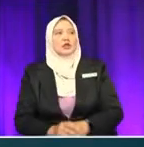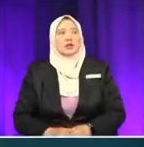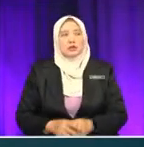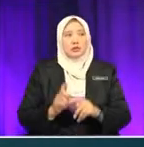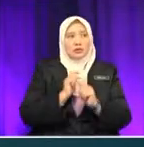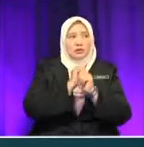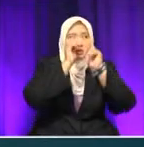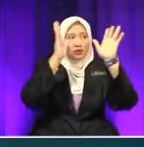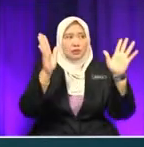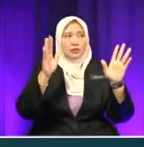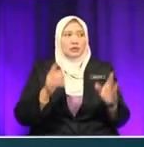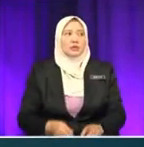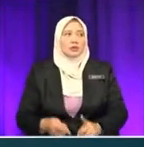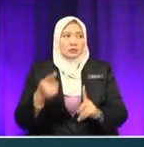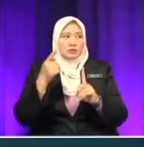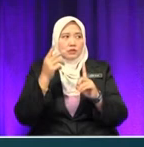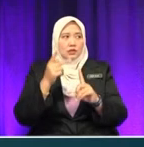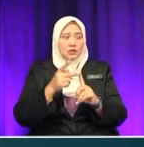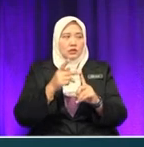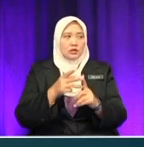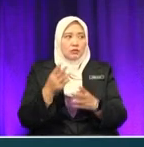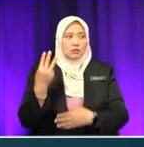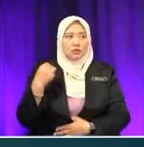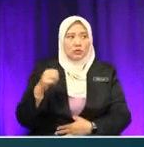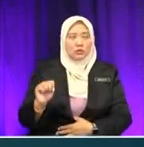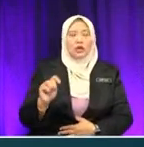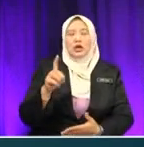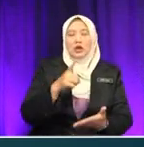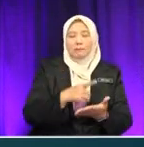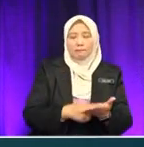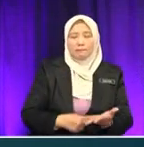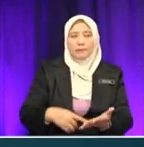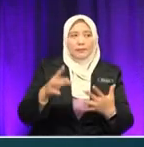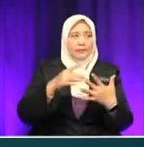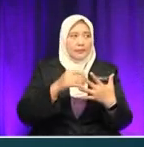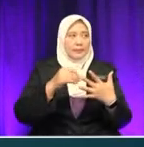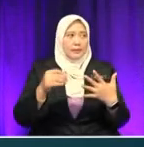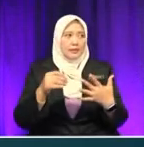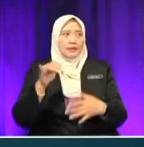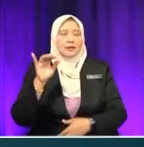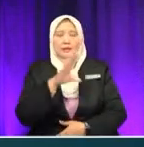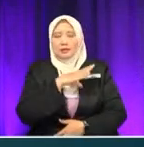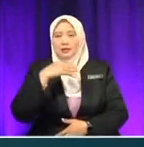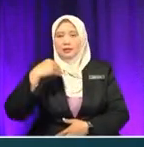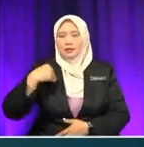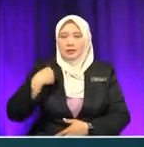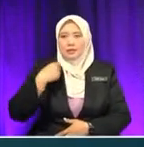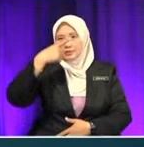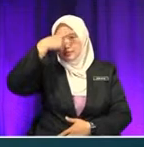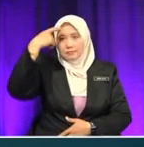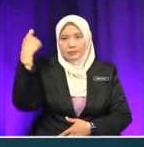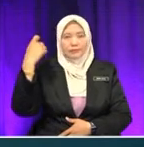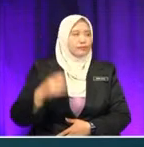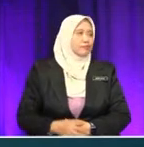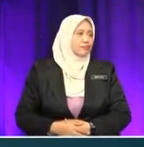tested on your competency. Later, I'll explain to you what competency means. And last but not least, you have 1 minute to make